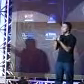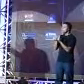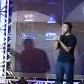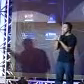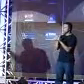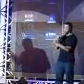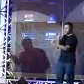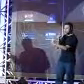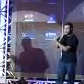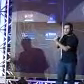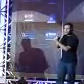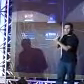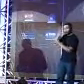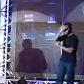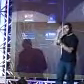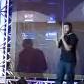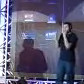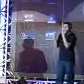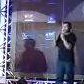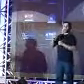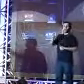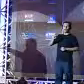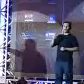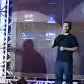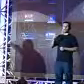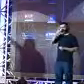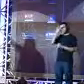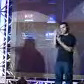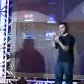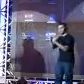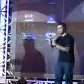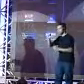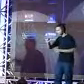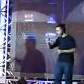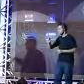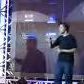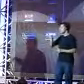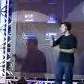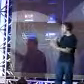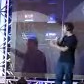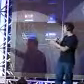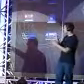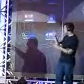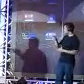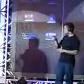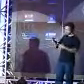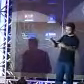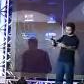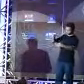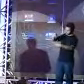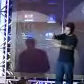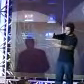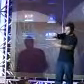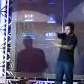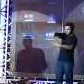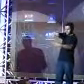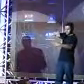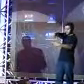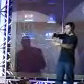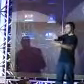Then the last two rings are the regional, and the one that you can't